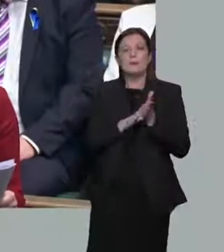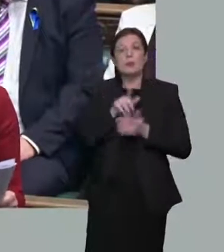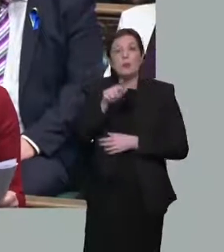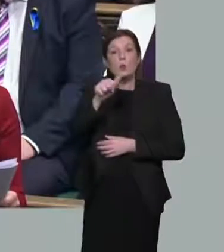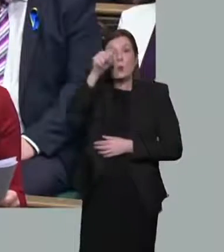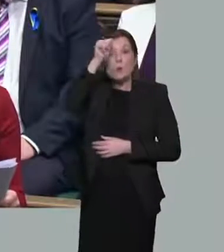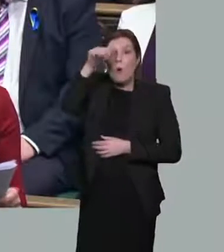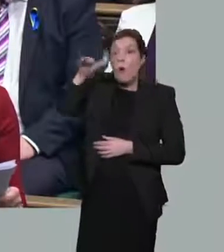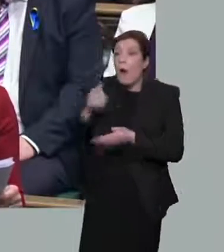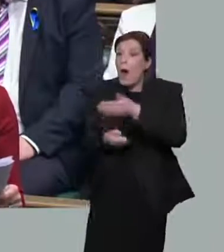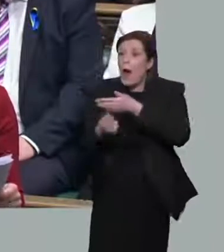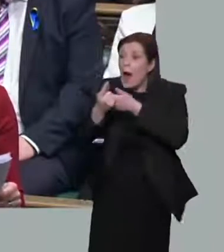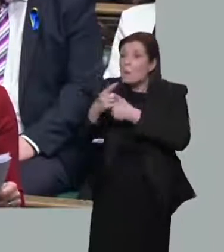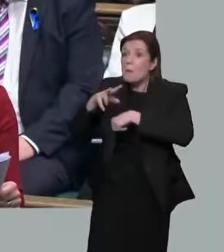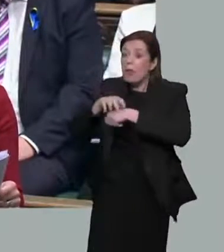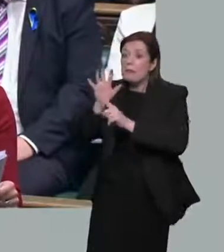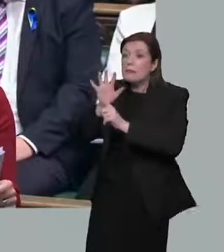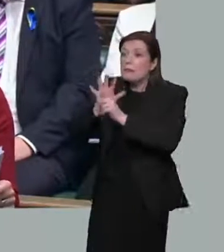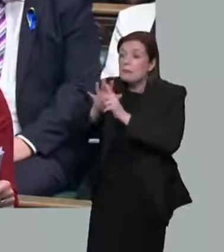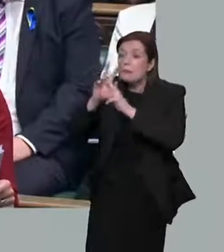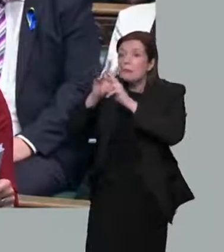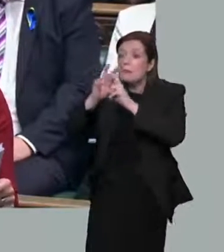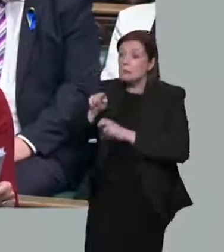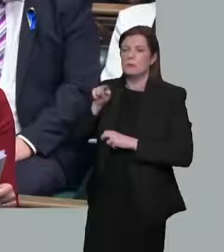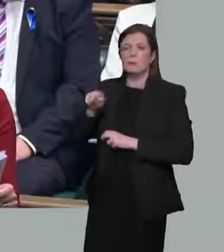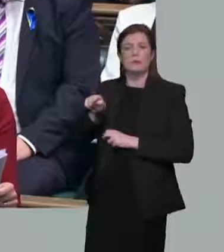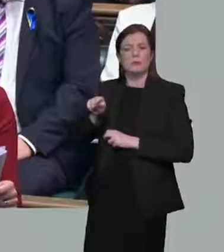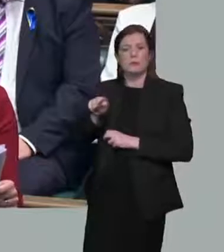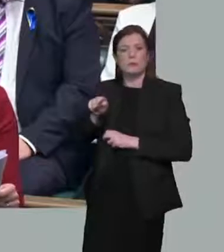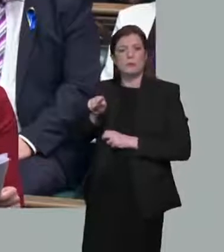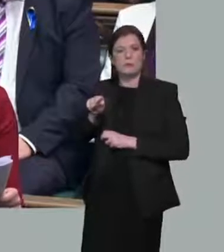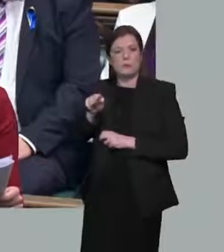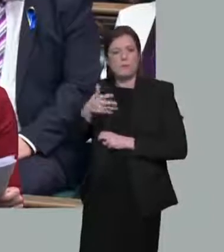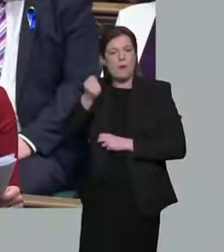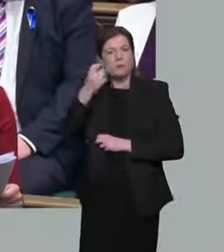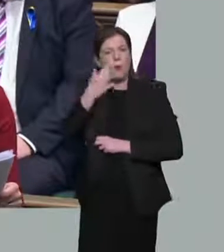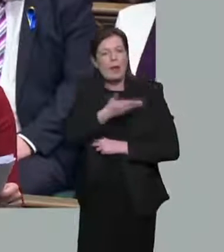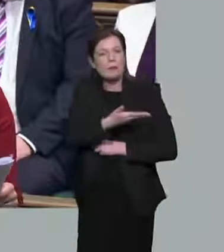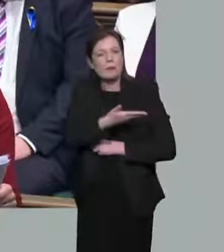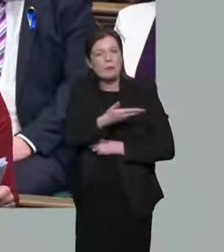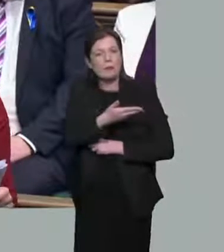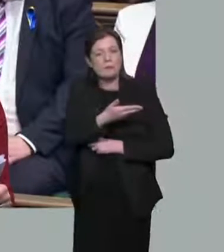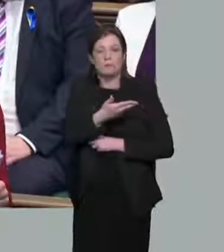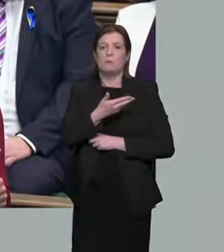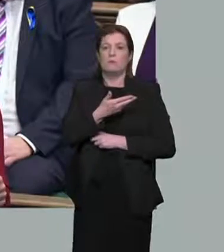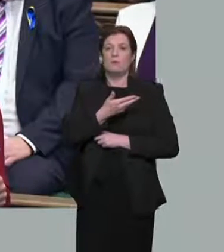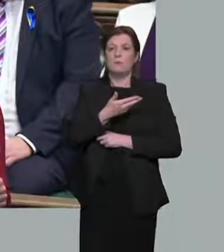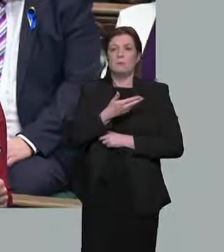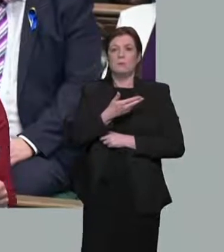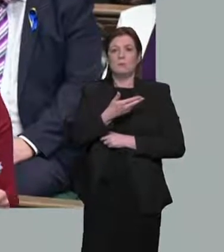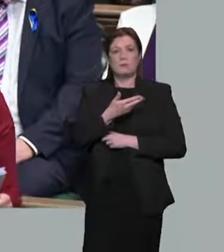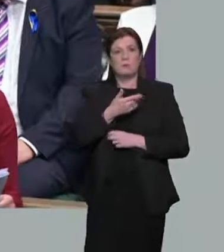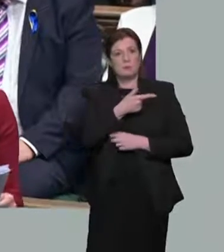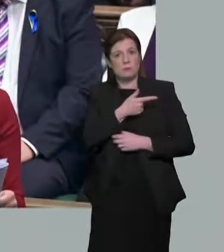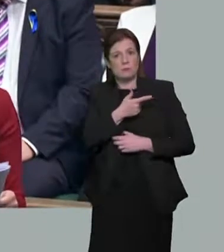he first hear about the strip search of child Q in her school, and whether he believes that the characteristic dither